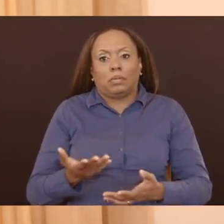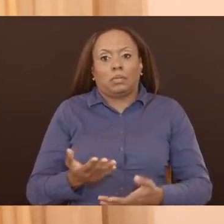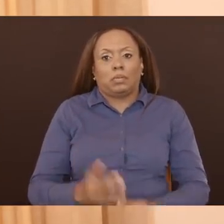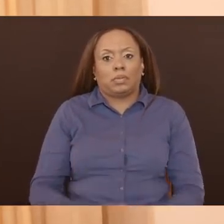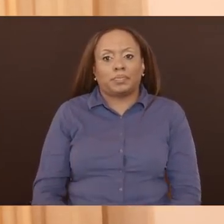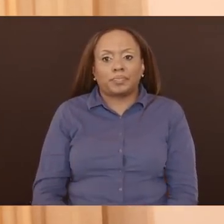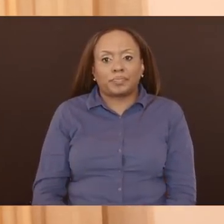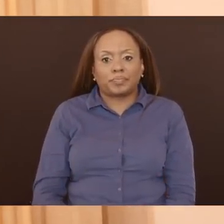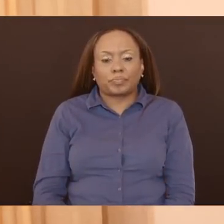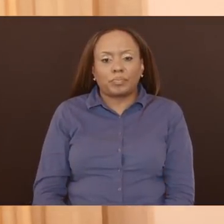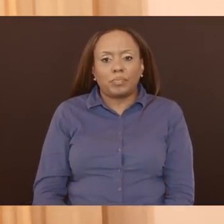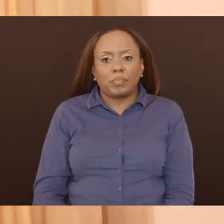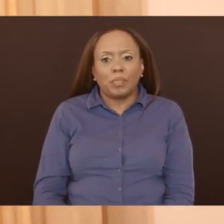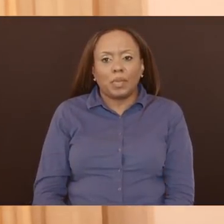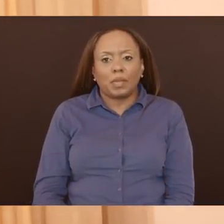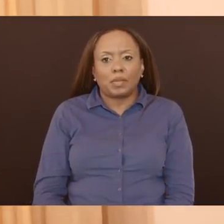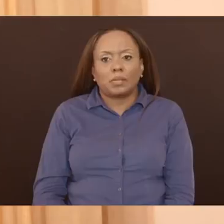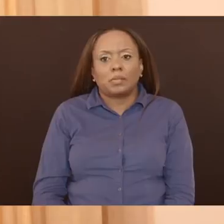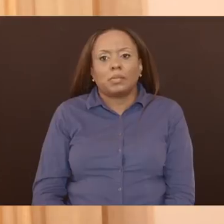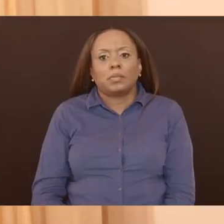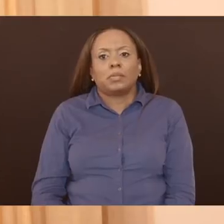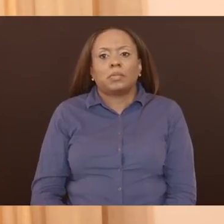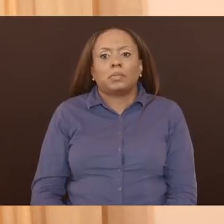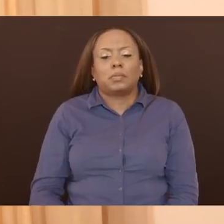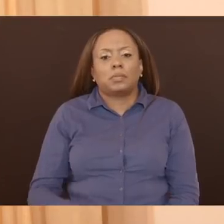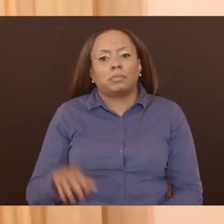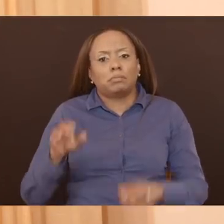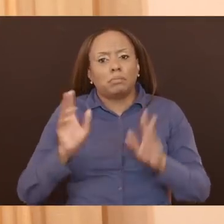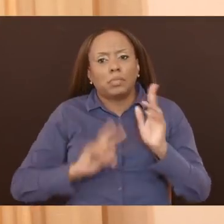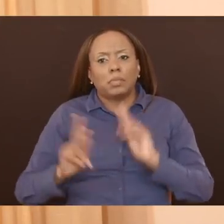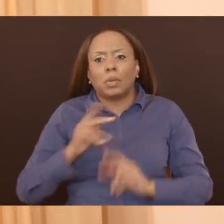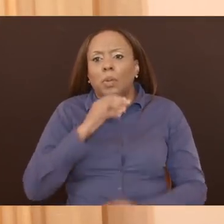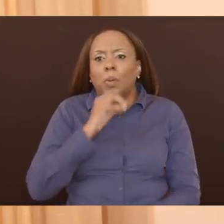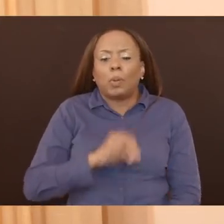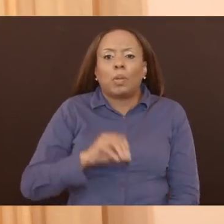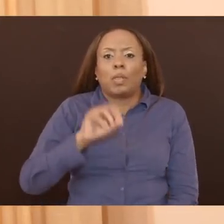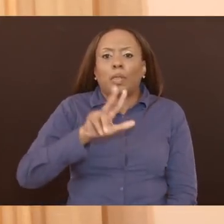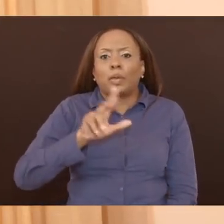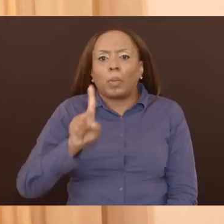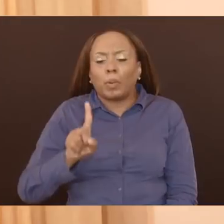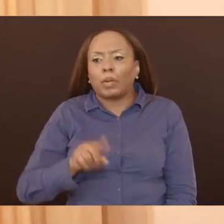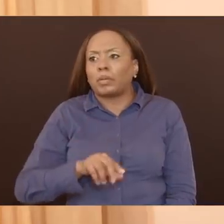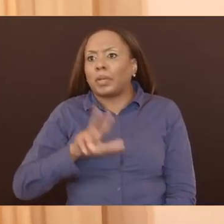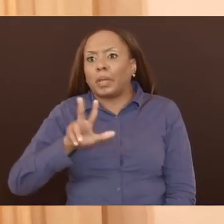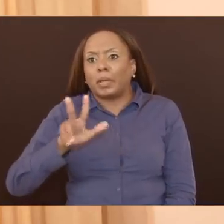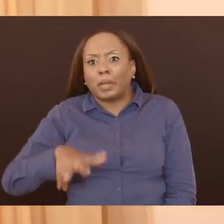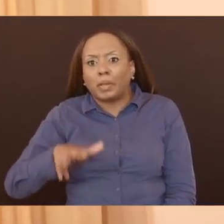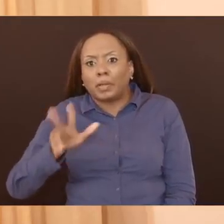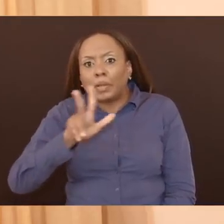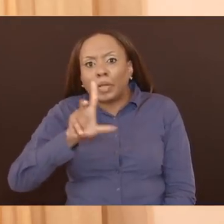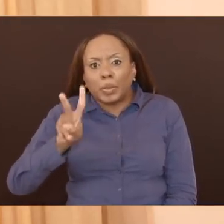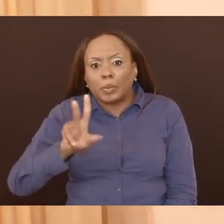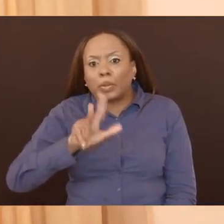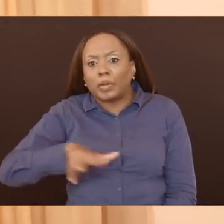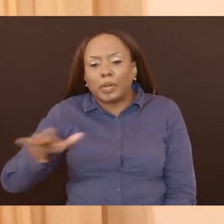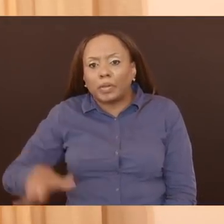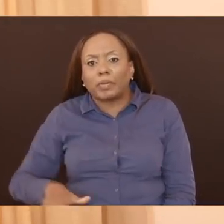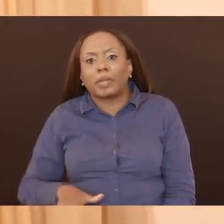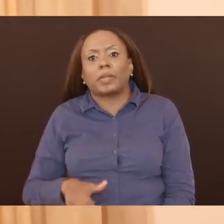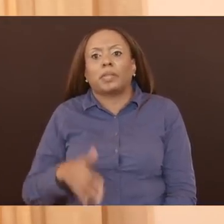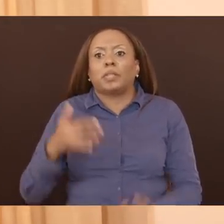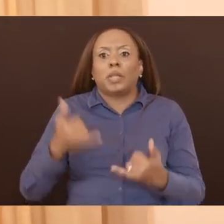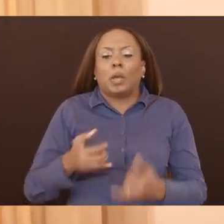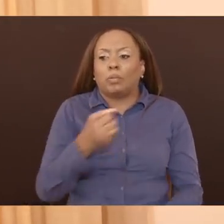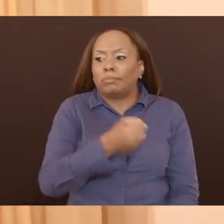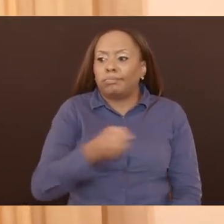we have persons 31 and 33 with no comorbidities in the primary isolation unit at Harrison's